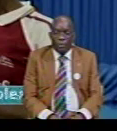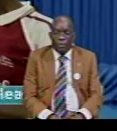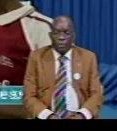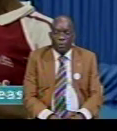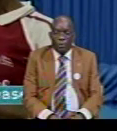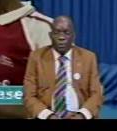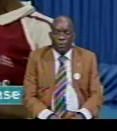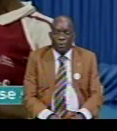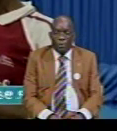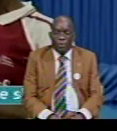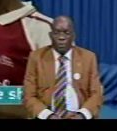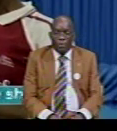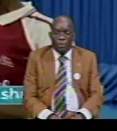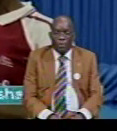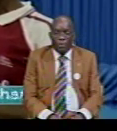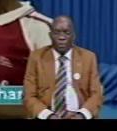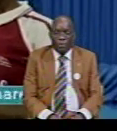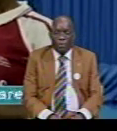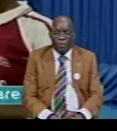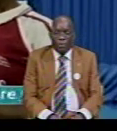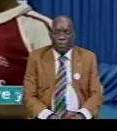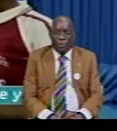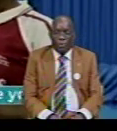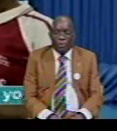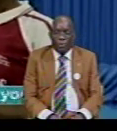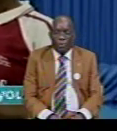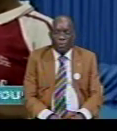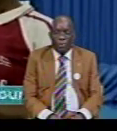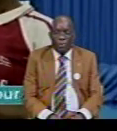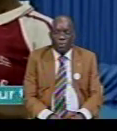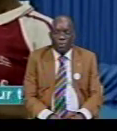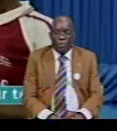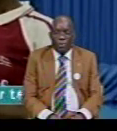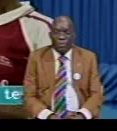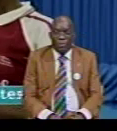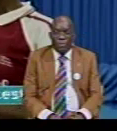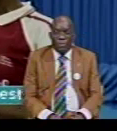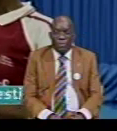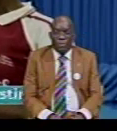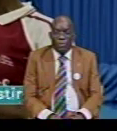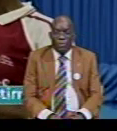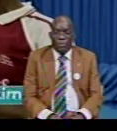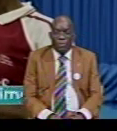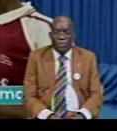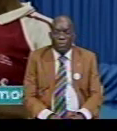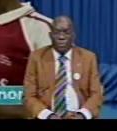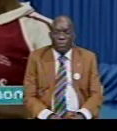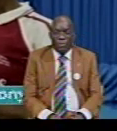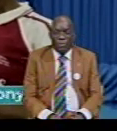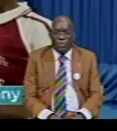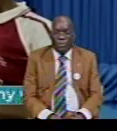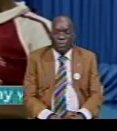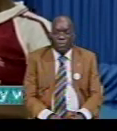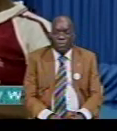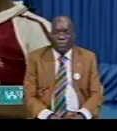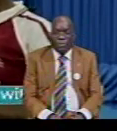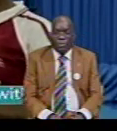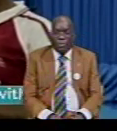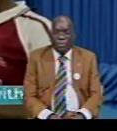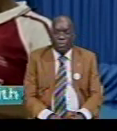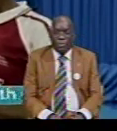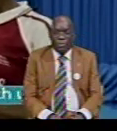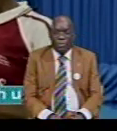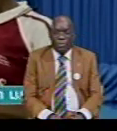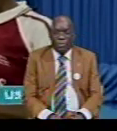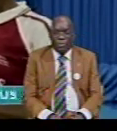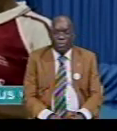of God, ulcer heard the voice of God, and she received cure. Now she's free in the